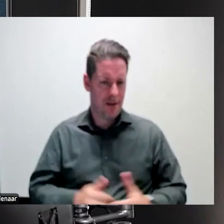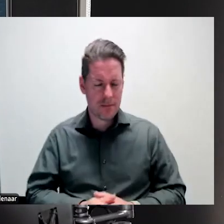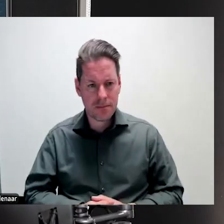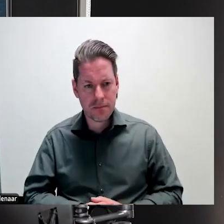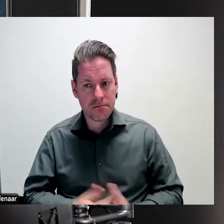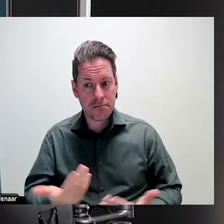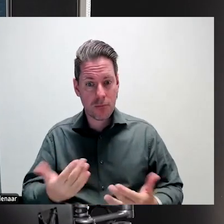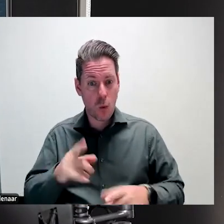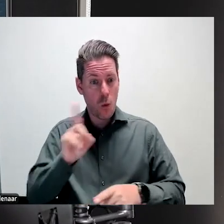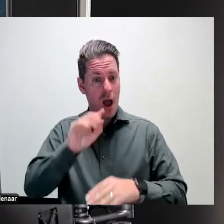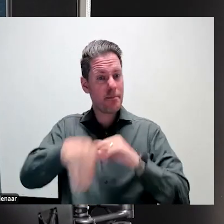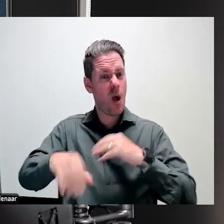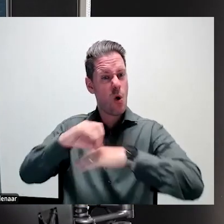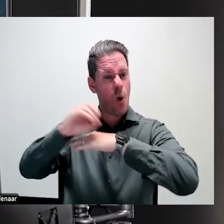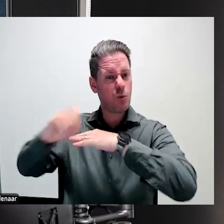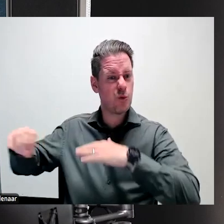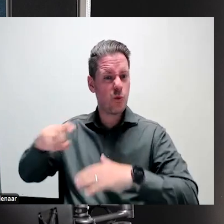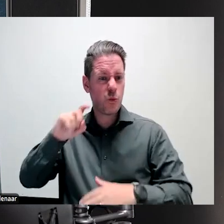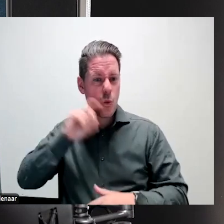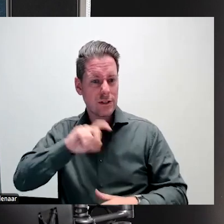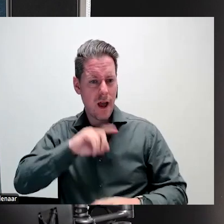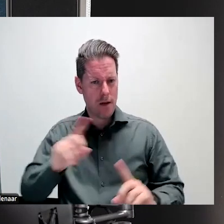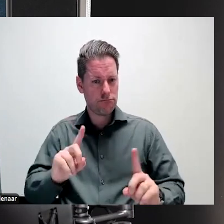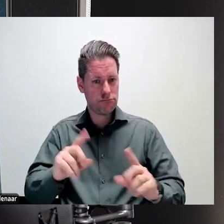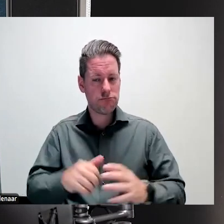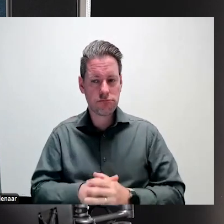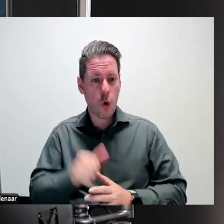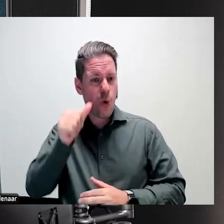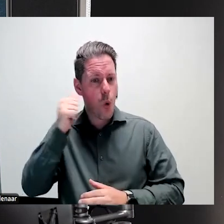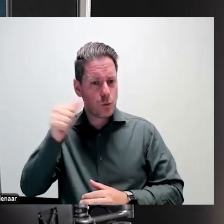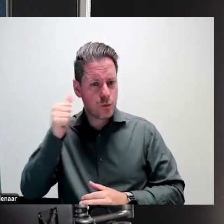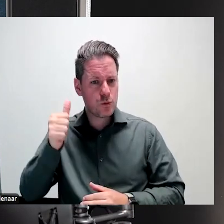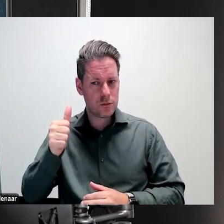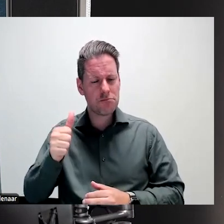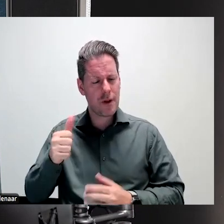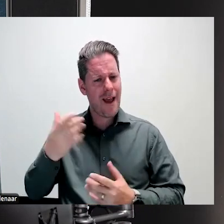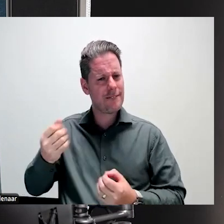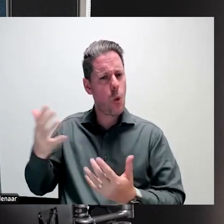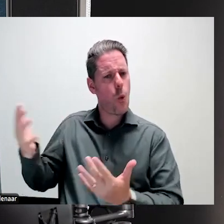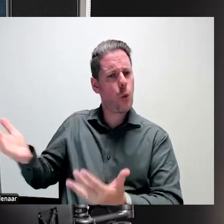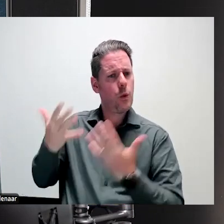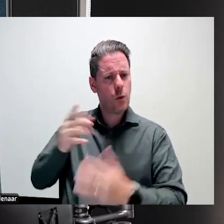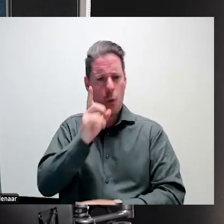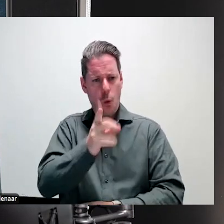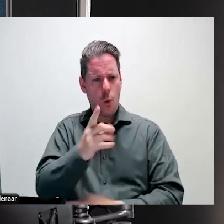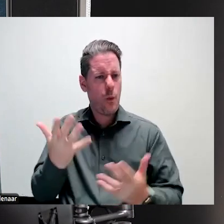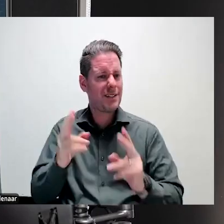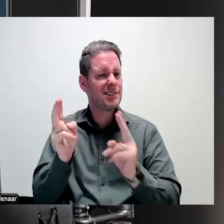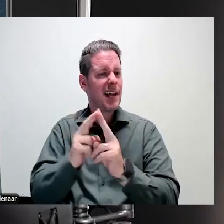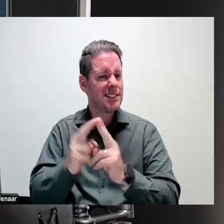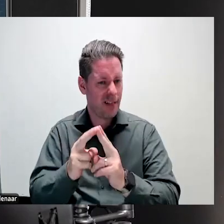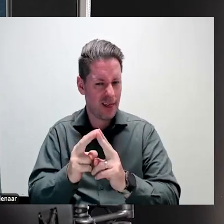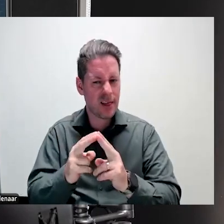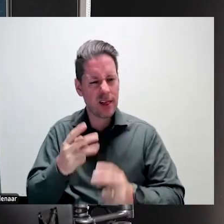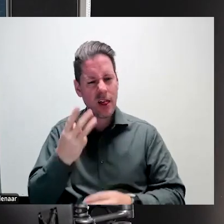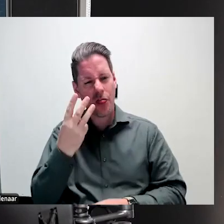the conditions on the waters? Yeah, so look, the coastal waters, we've got a strong wind warning for the Townsville coast area